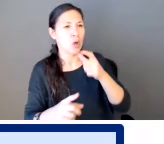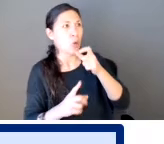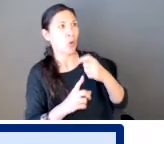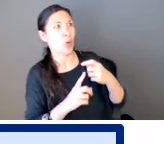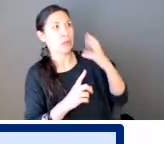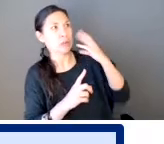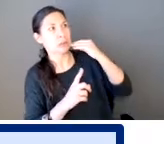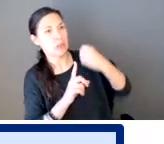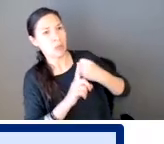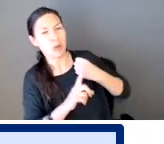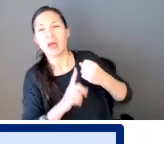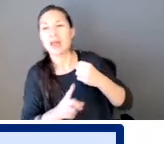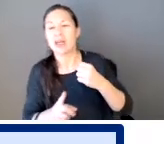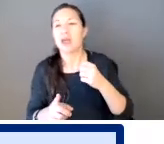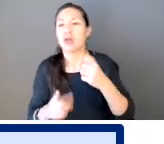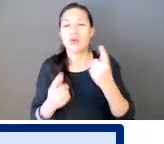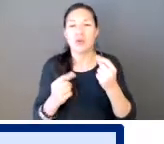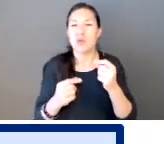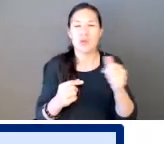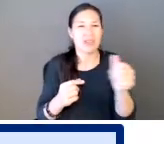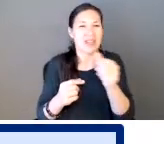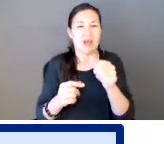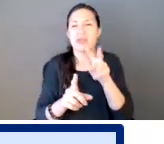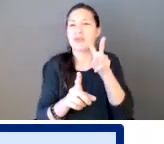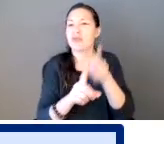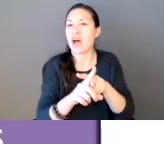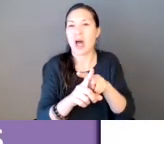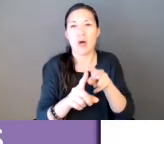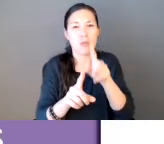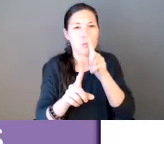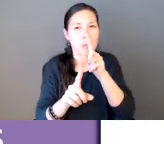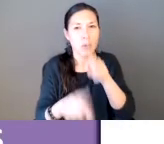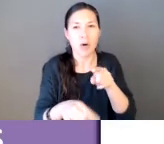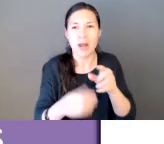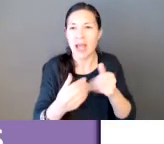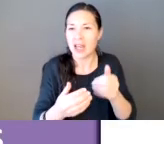and then letting our programs make that determination.